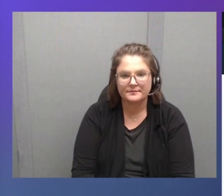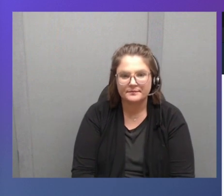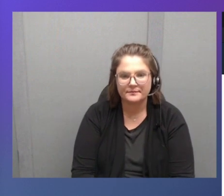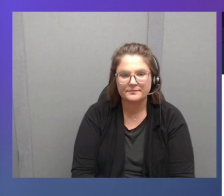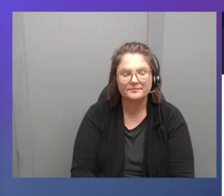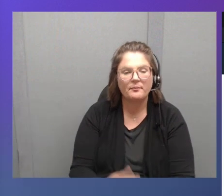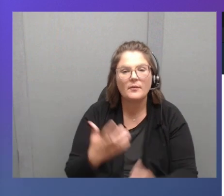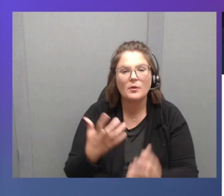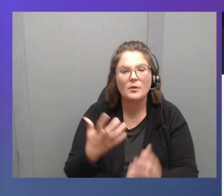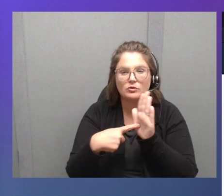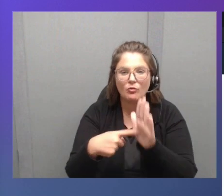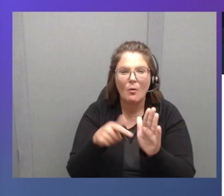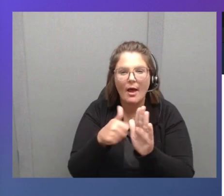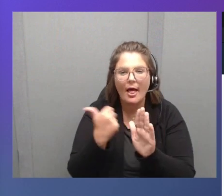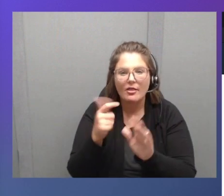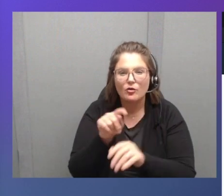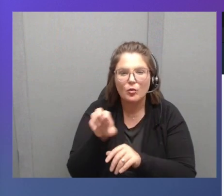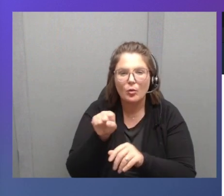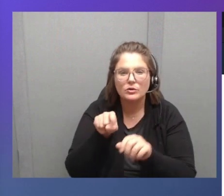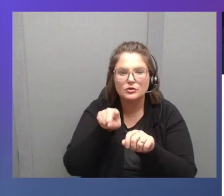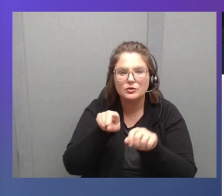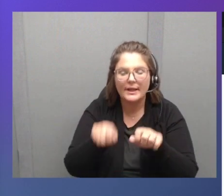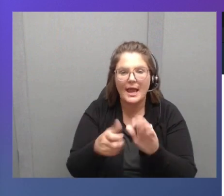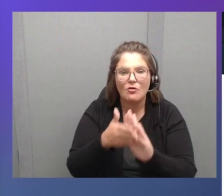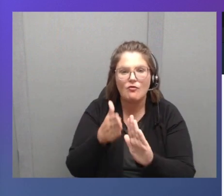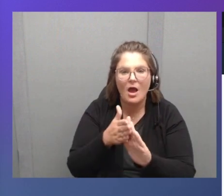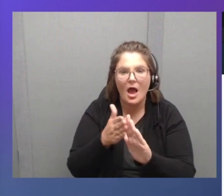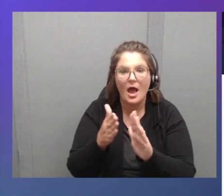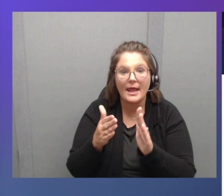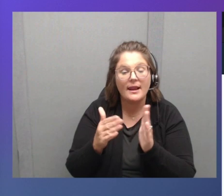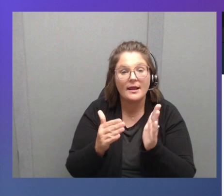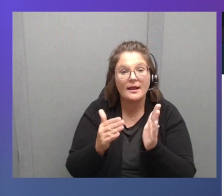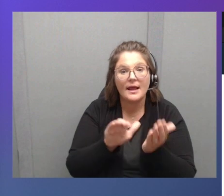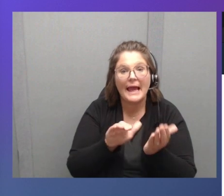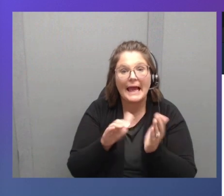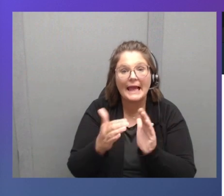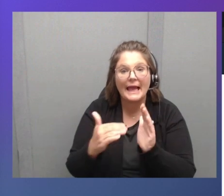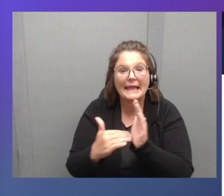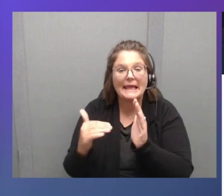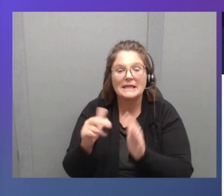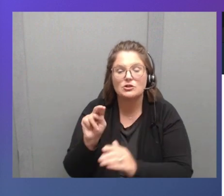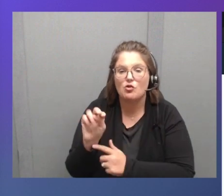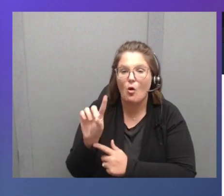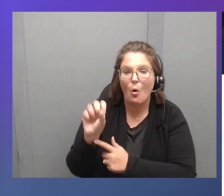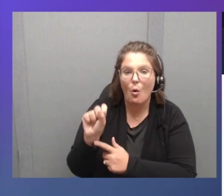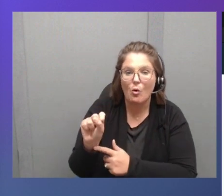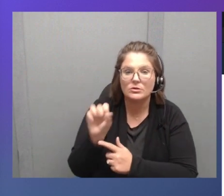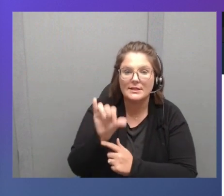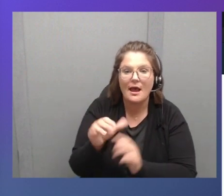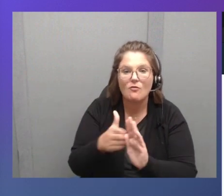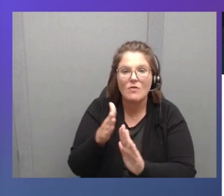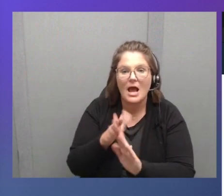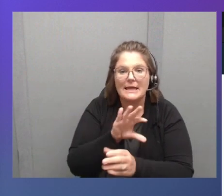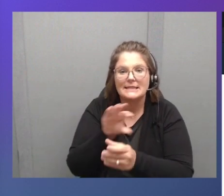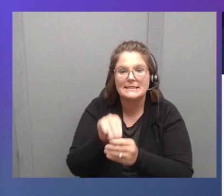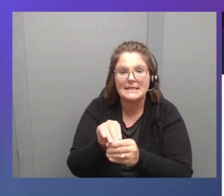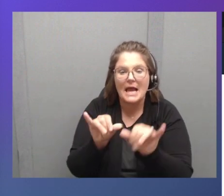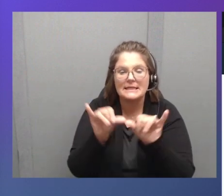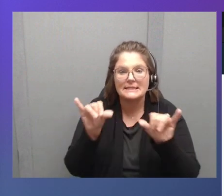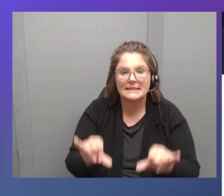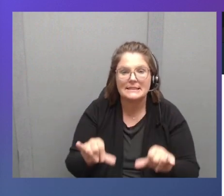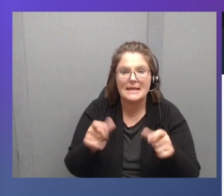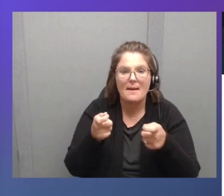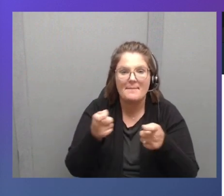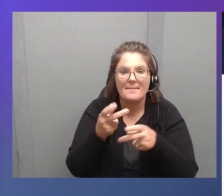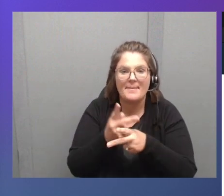other tools that you can run against nodes that operate inside of Systems Manager. So, for example, if I have a